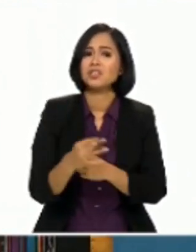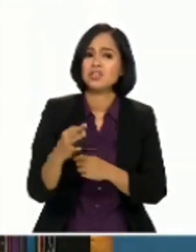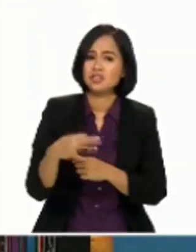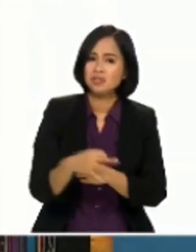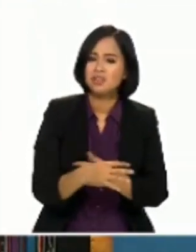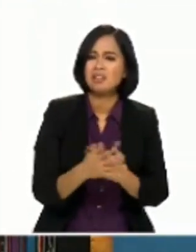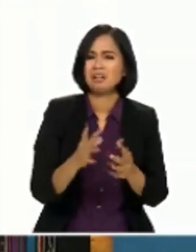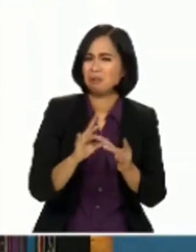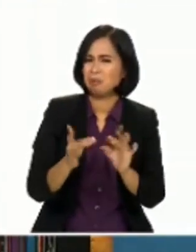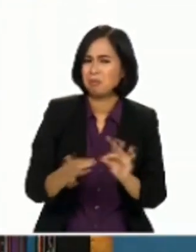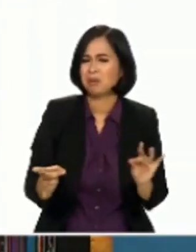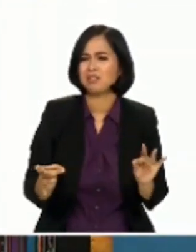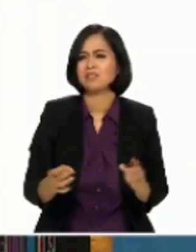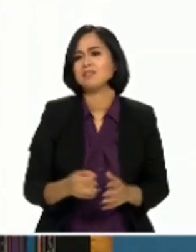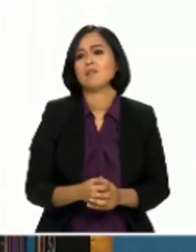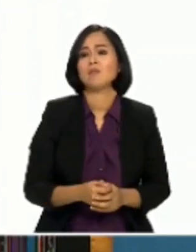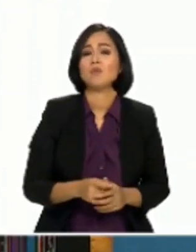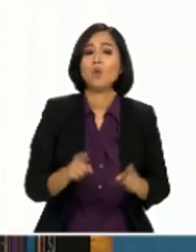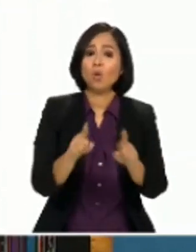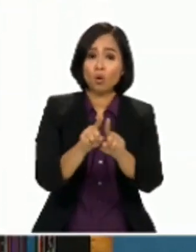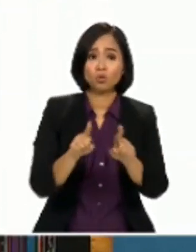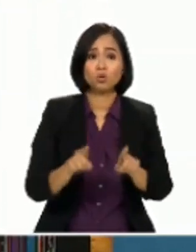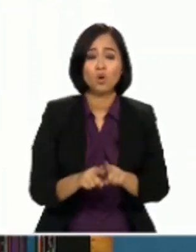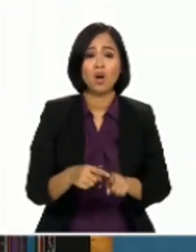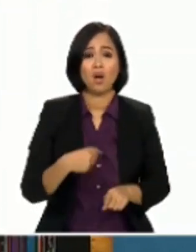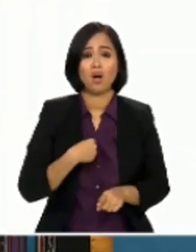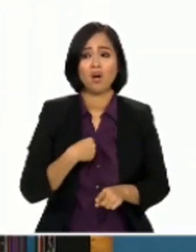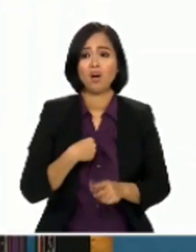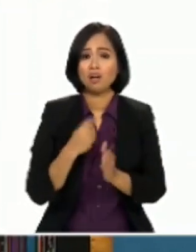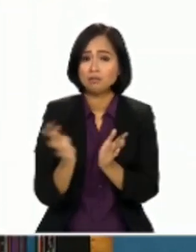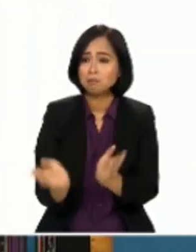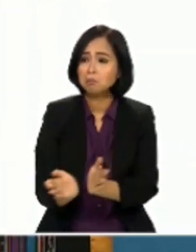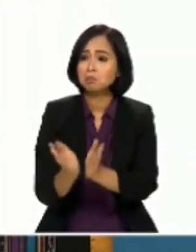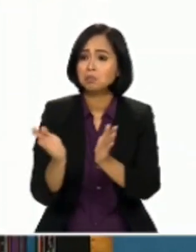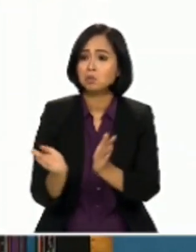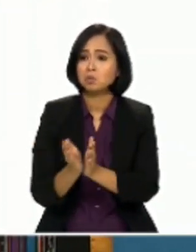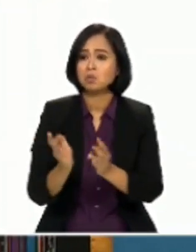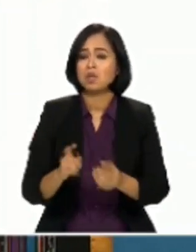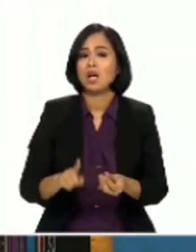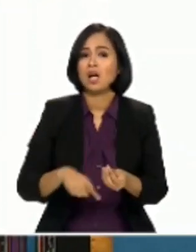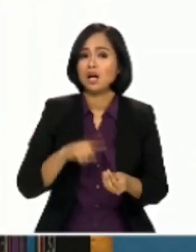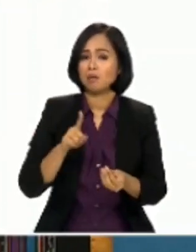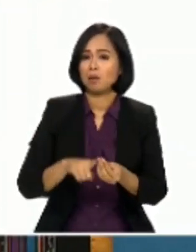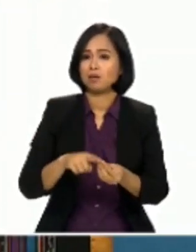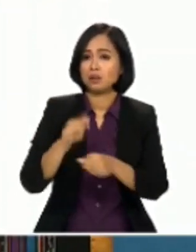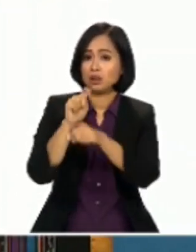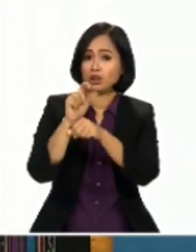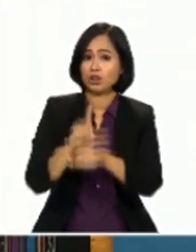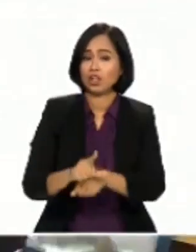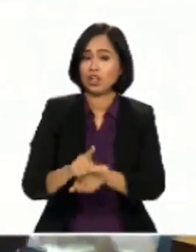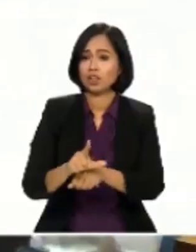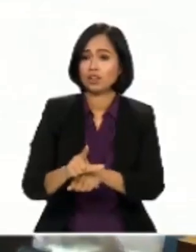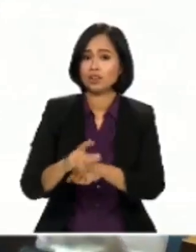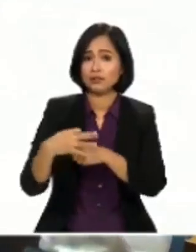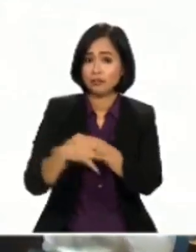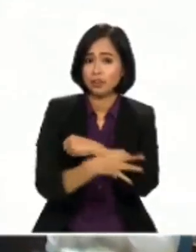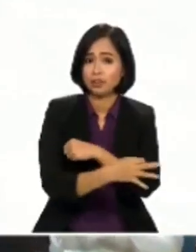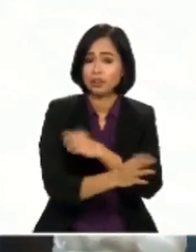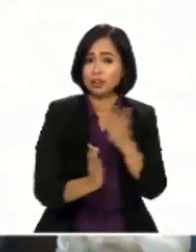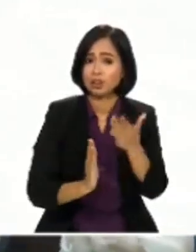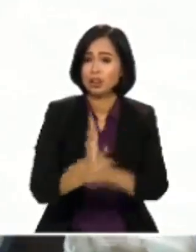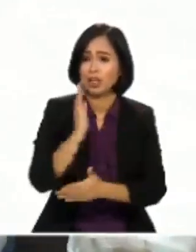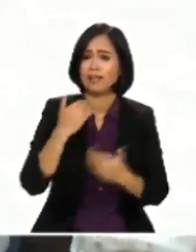and besides I was invoking yung traditional fishing rights. It is in that arbitrary